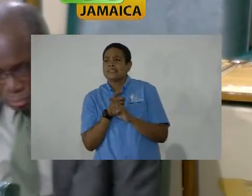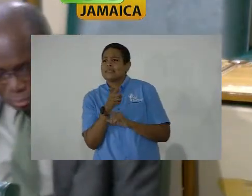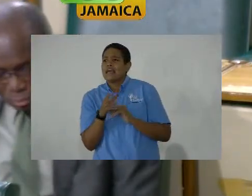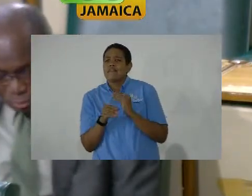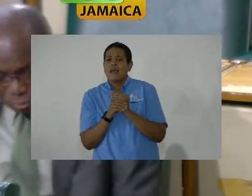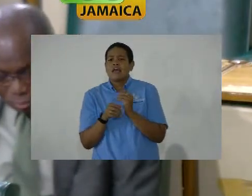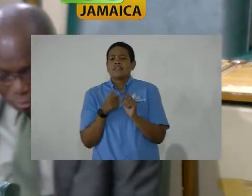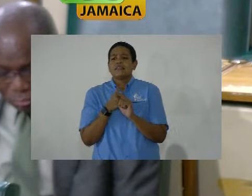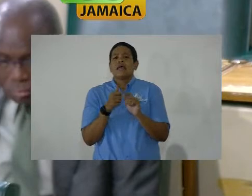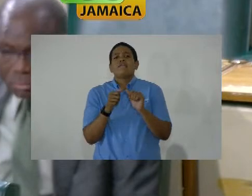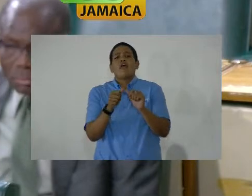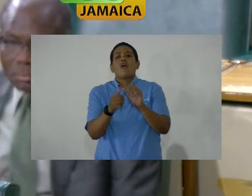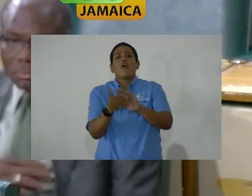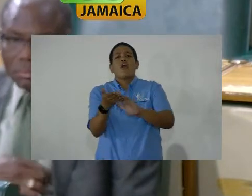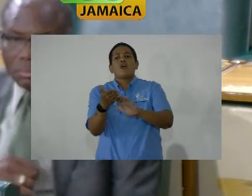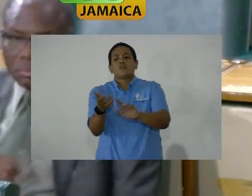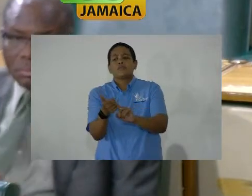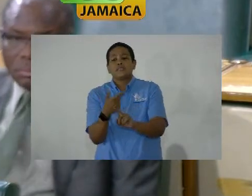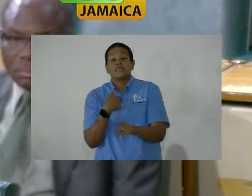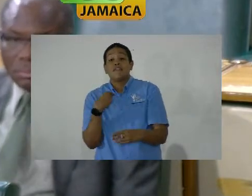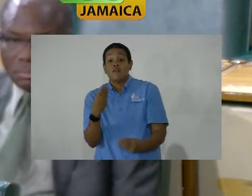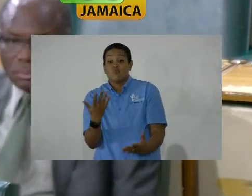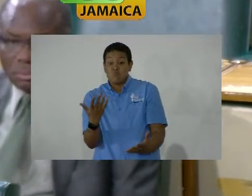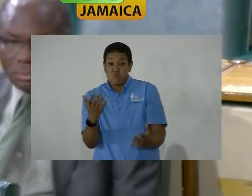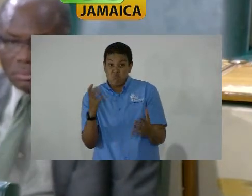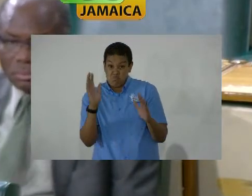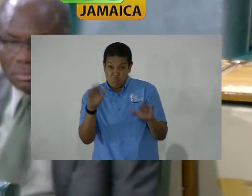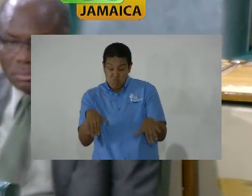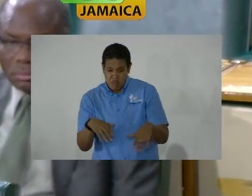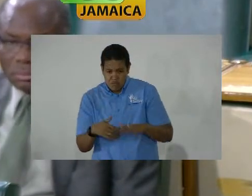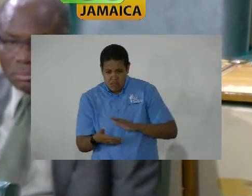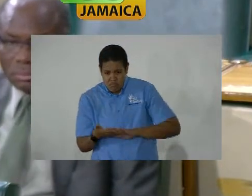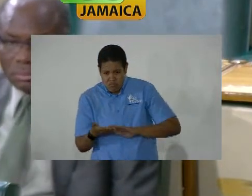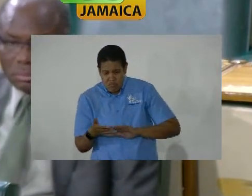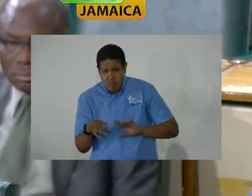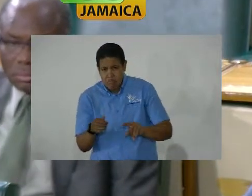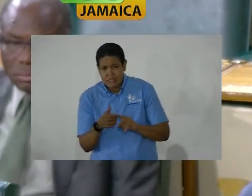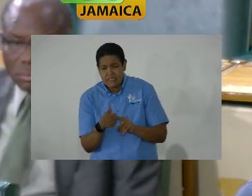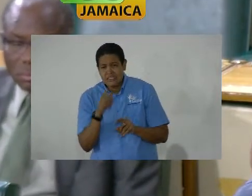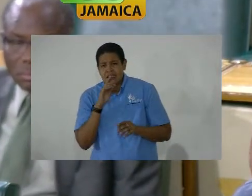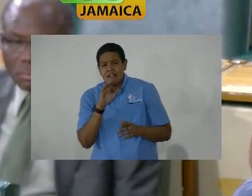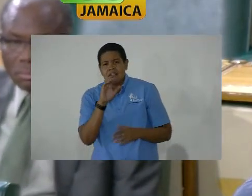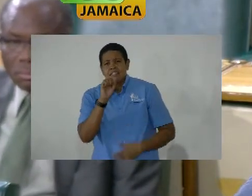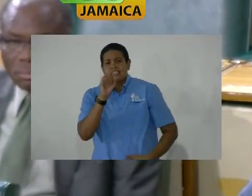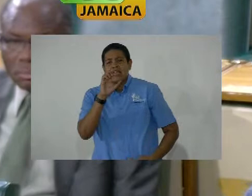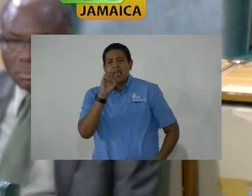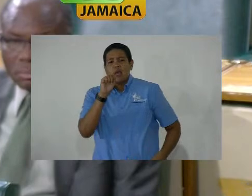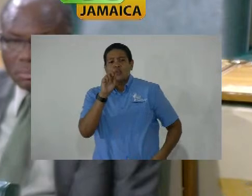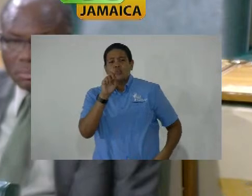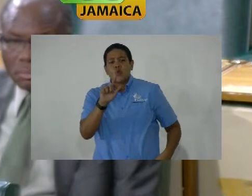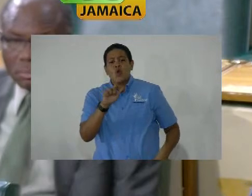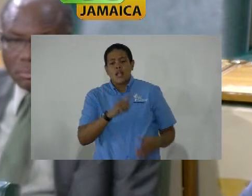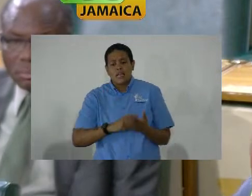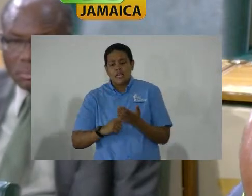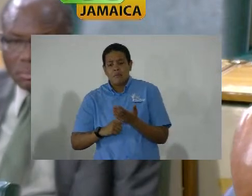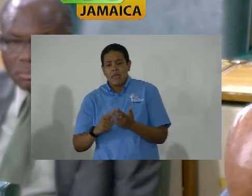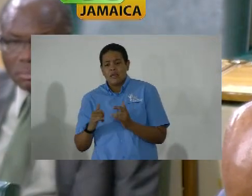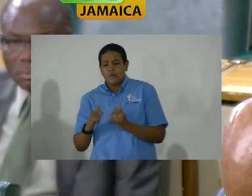the continuation, and I beg to move that the sectoral debate, which was